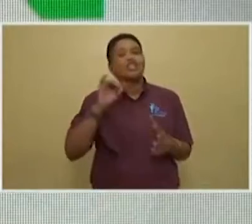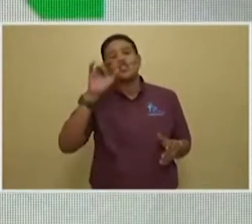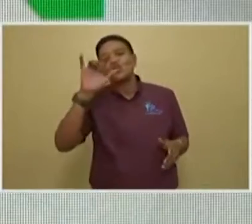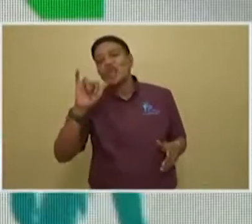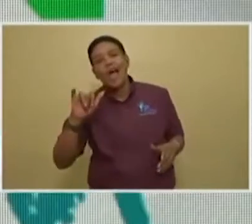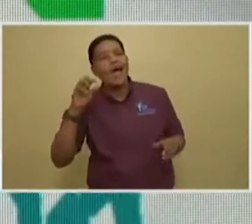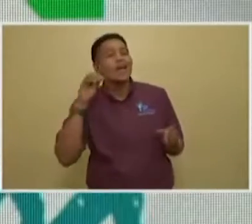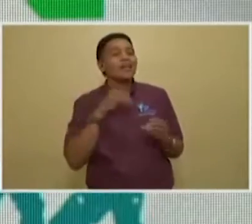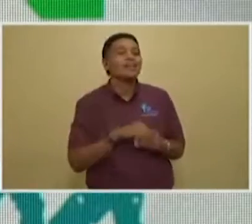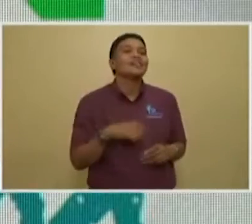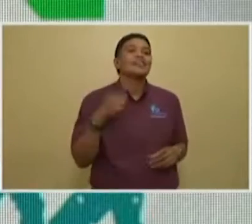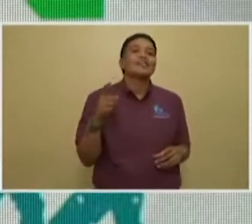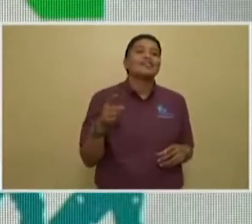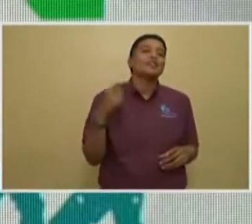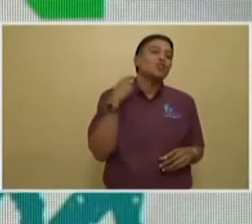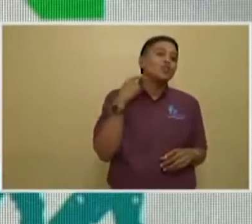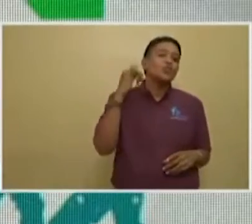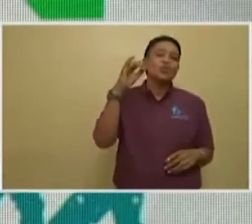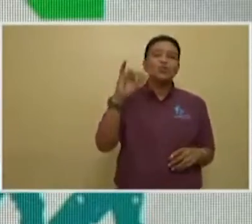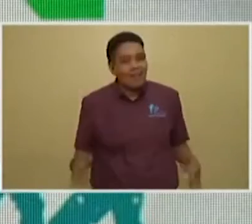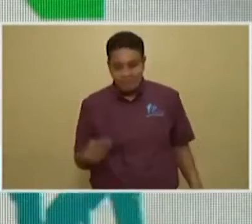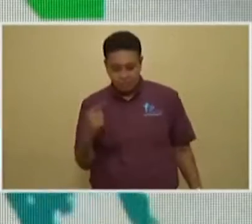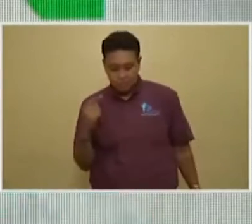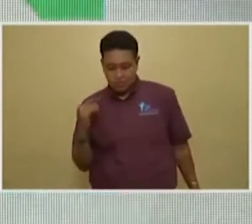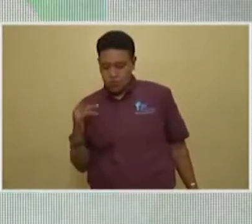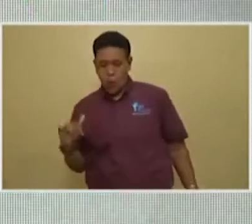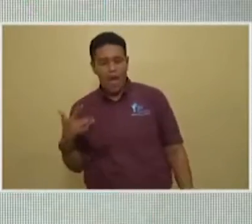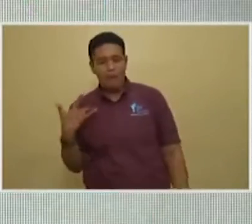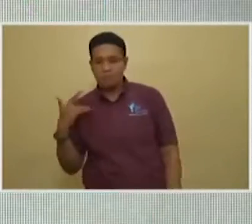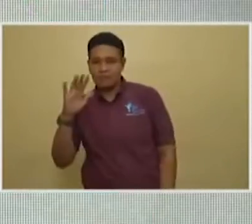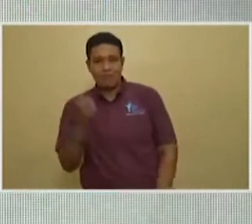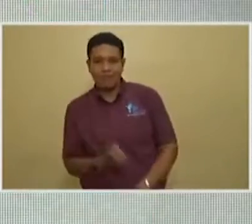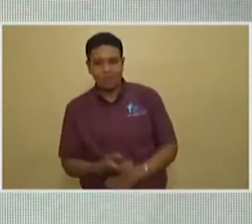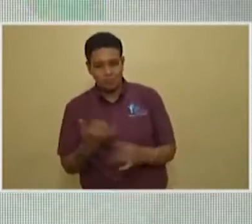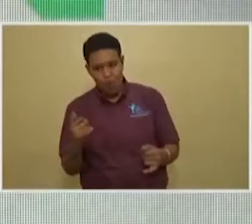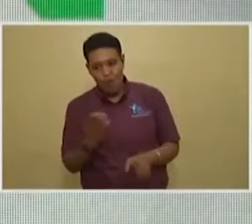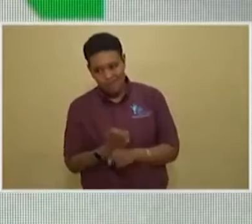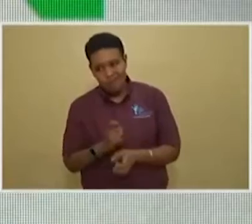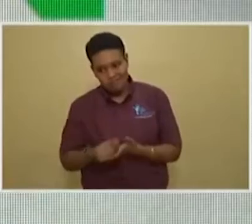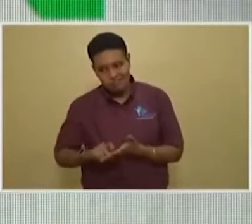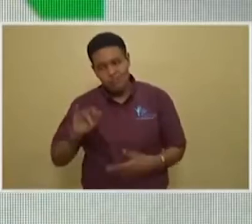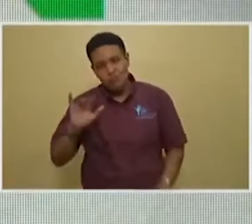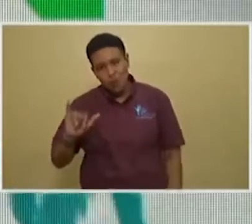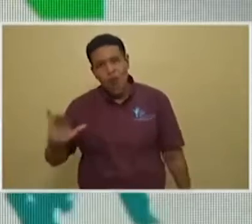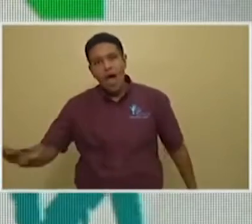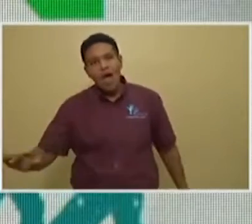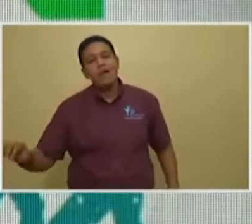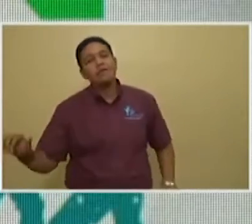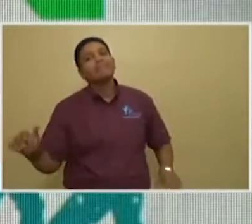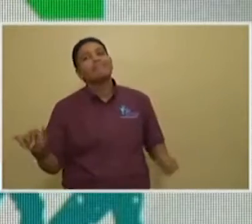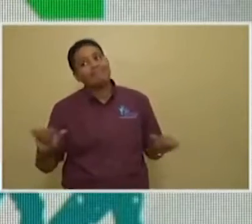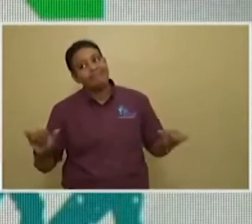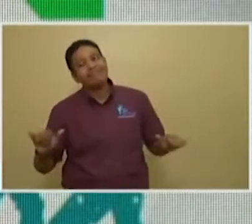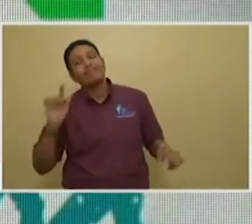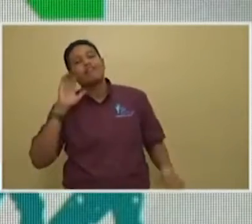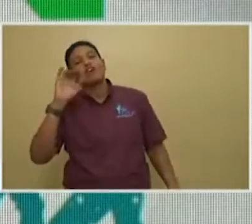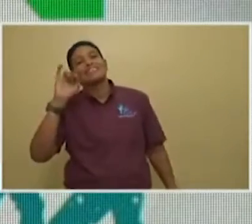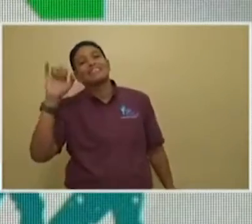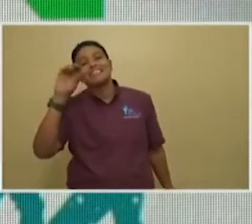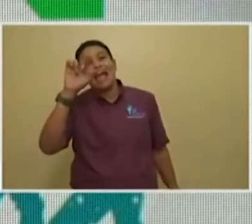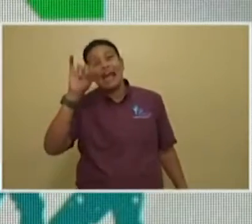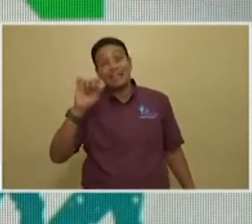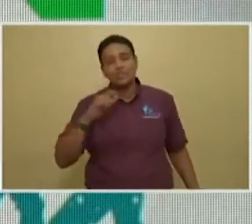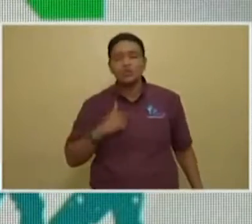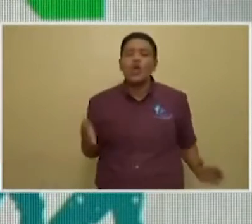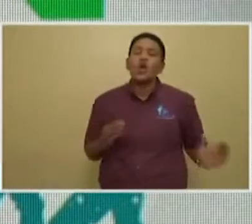July, into way down, and August. So that's where we are now. We're encouraging our students. Yes,